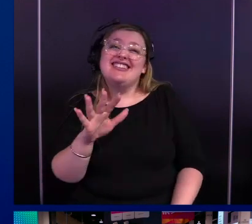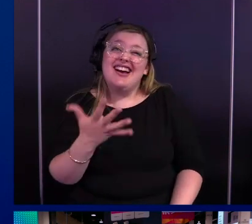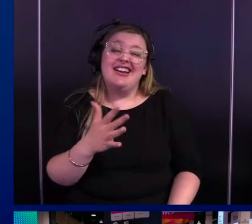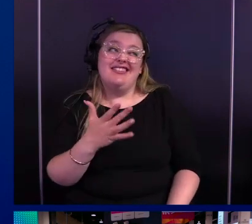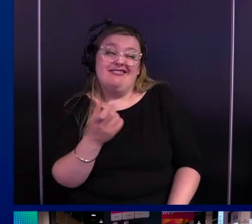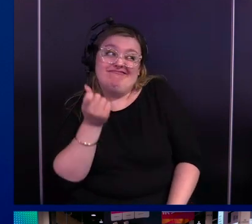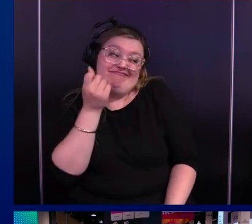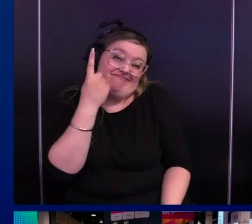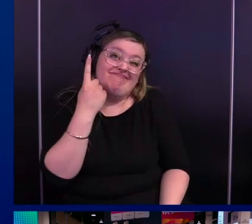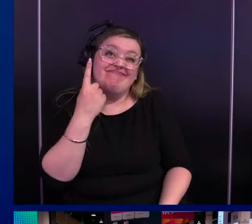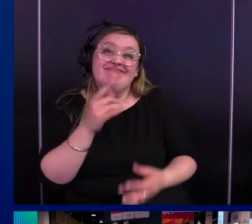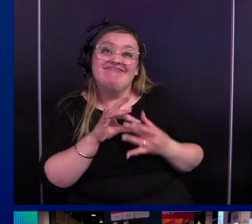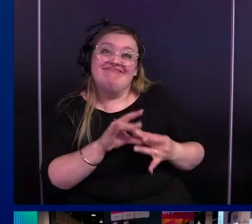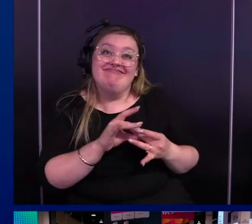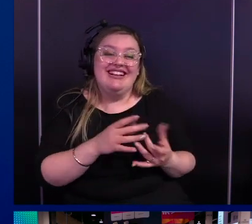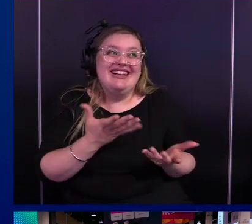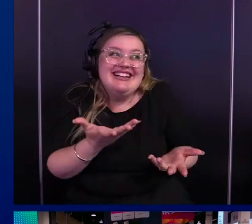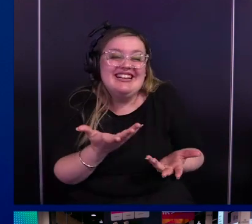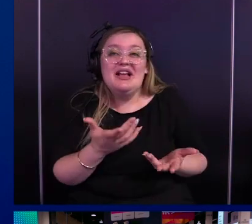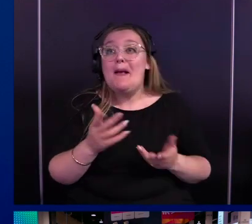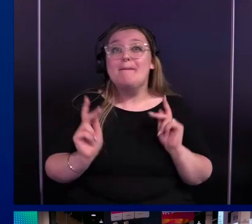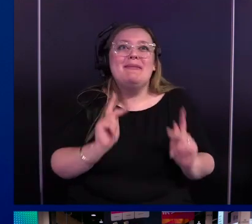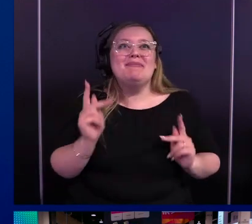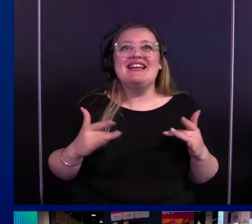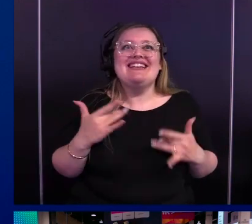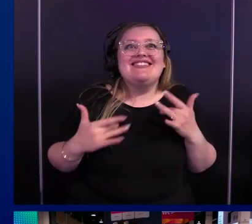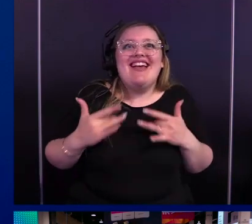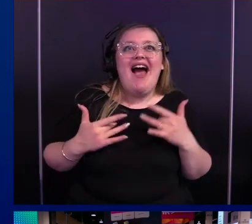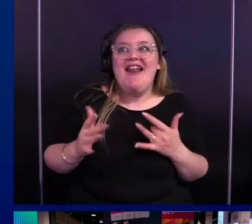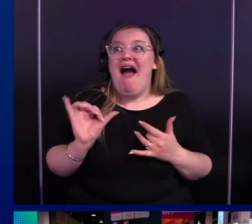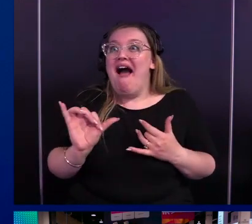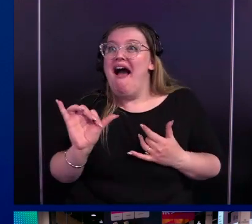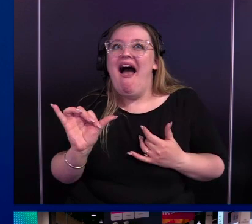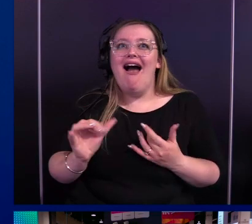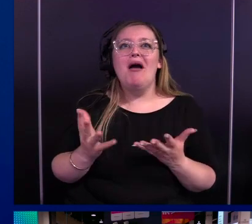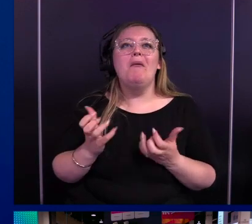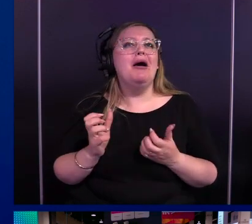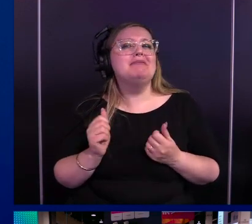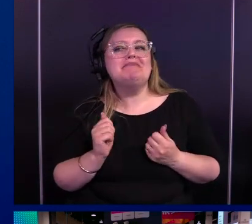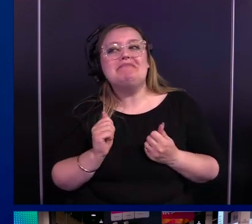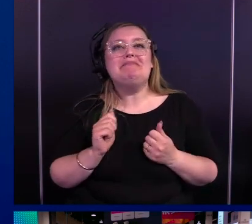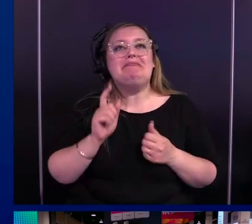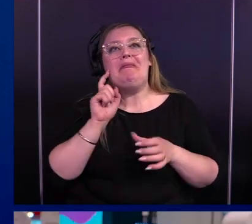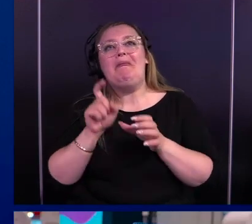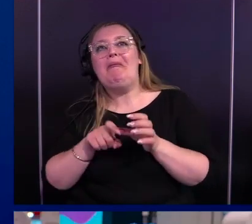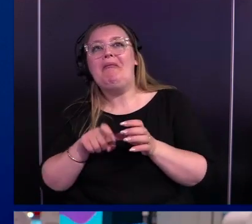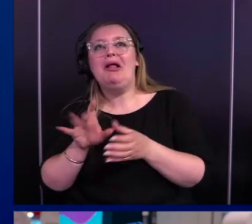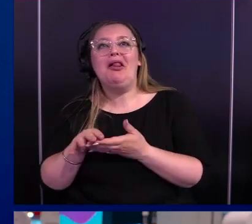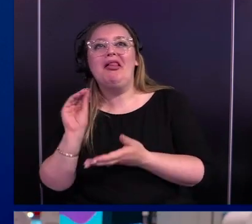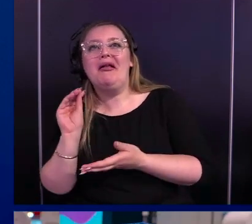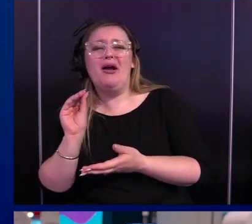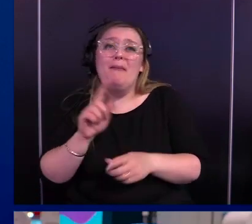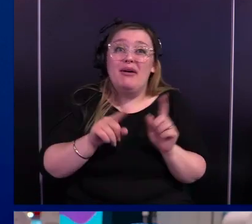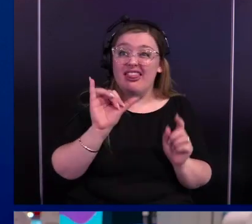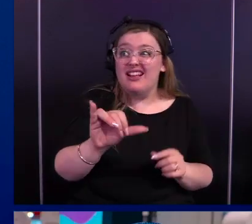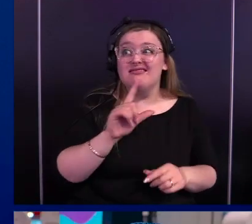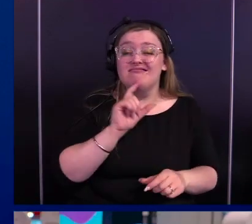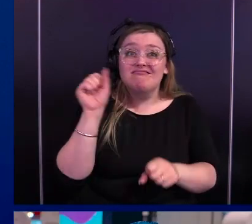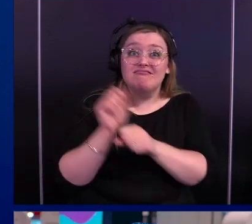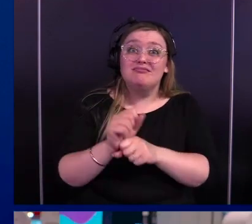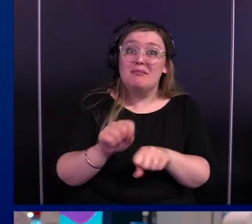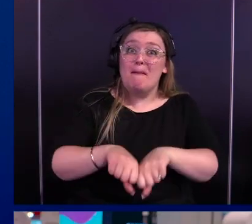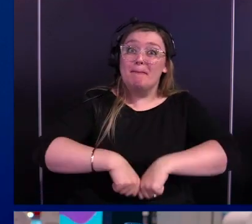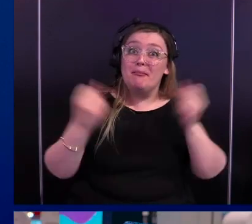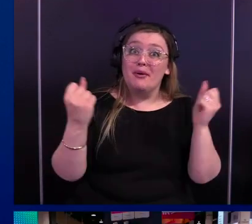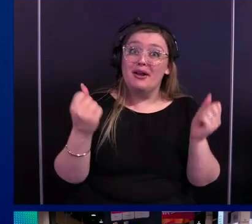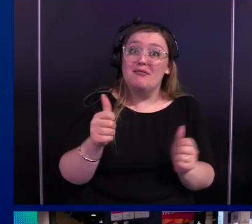right? I think people get excited about, you know, folks, and they just want to learn a little more. But, I mean, that's a pretty serious breach of privacy. It is, because, like, even though